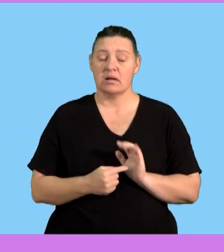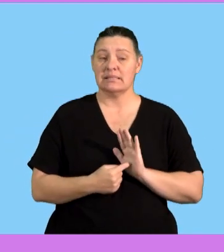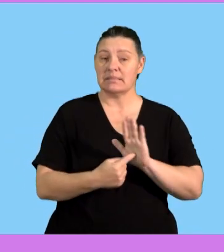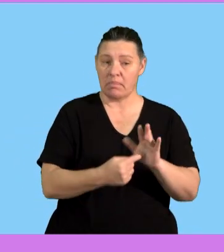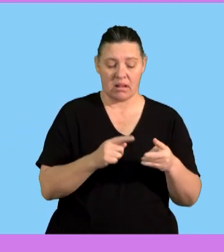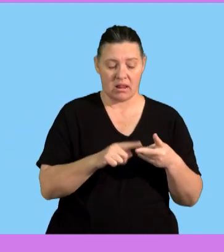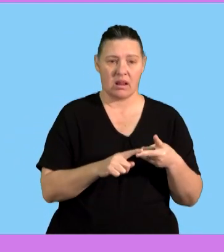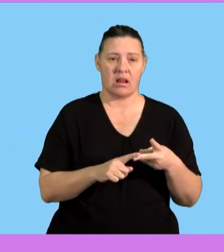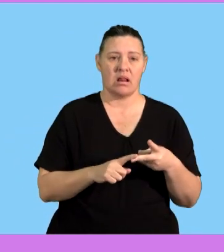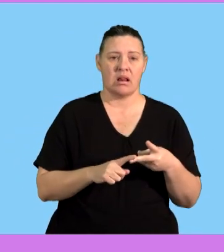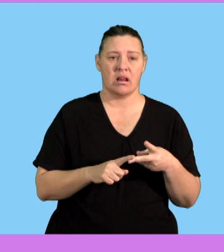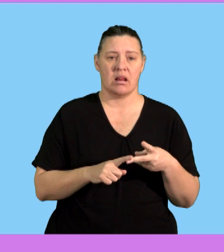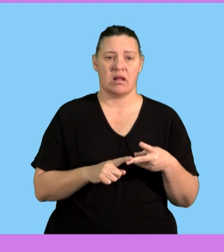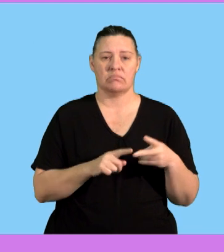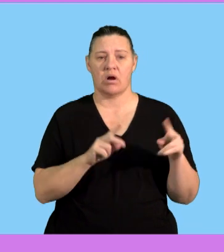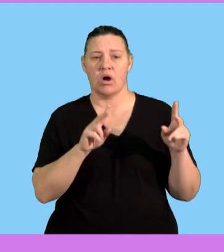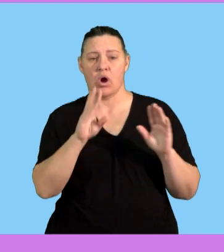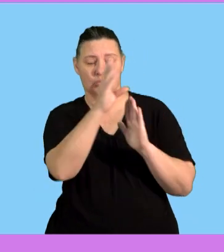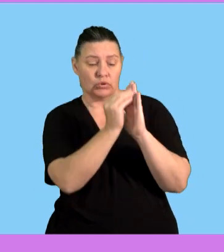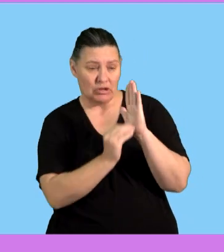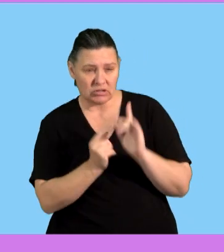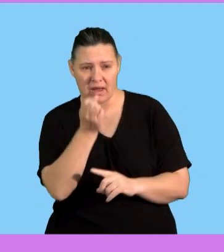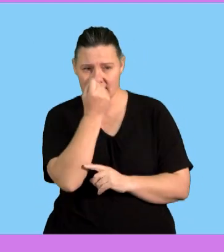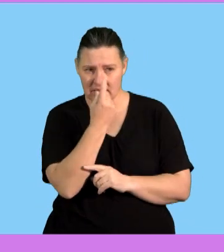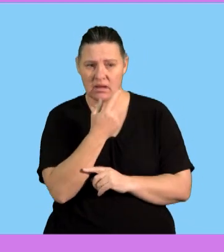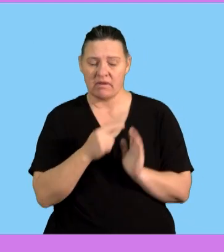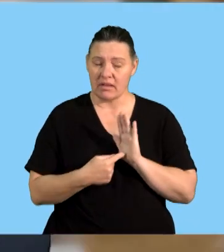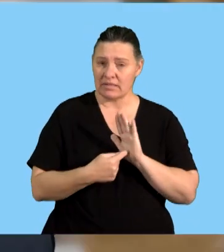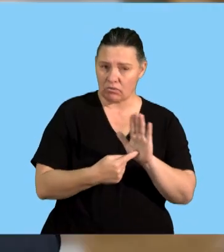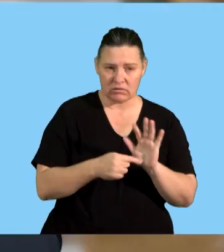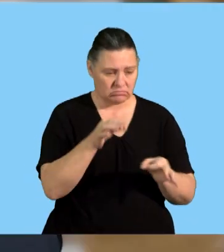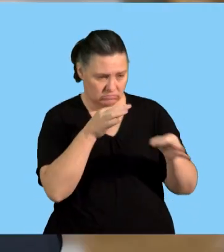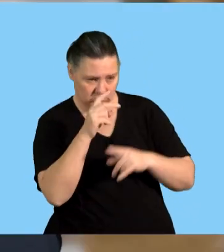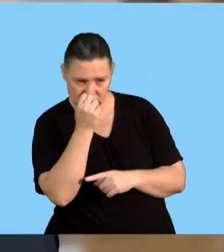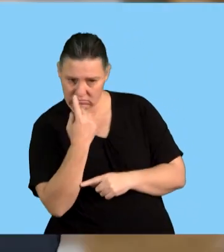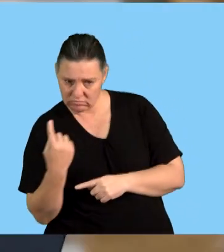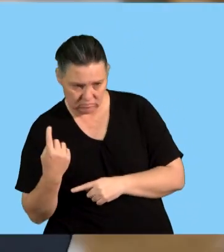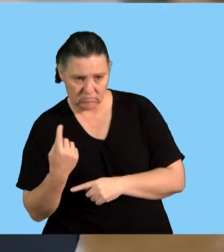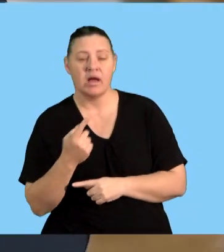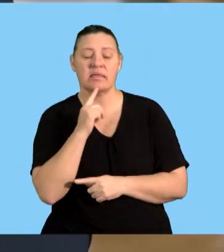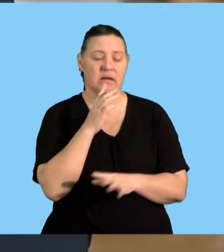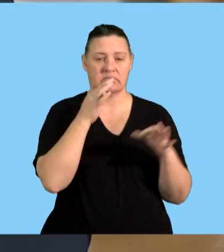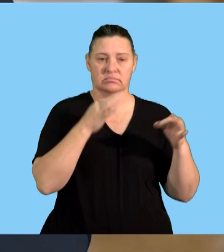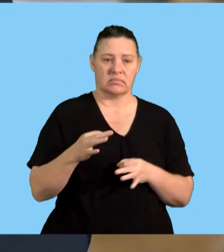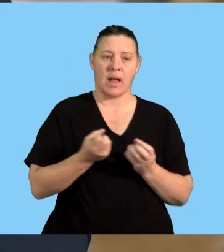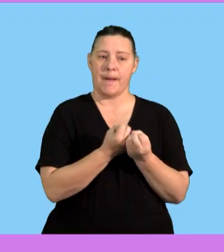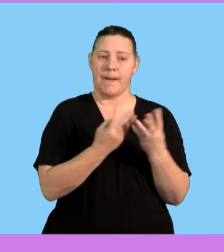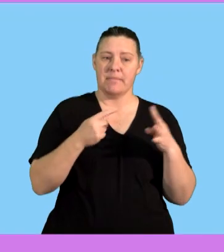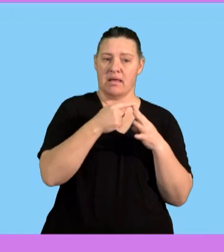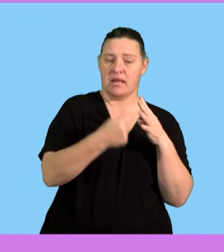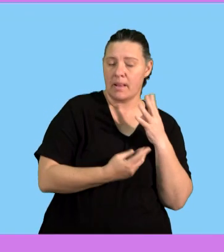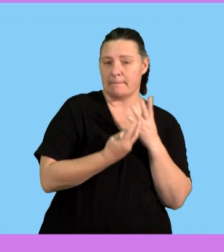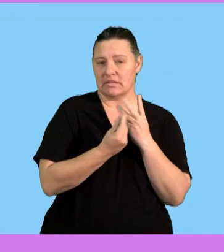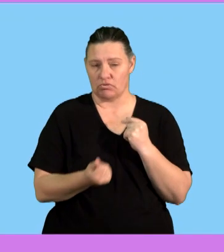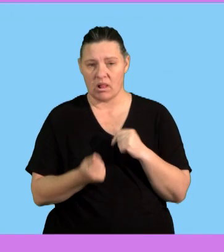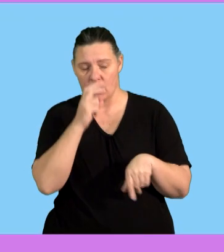symbols and notations in the given diagrams, whether it's plans or pictures. Then you must be able to determine quantities